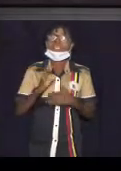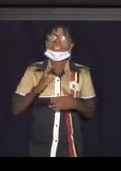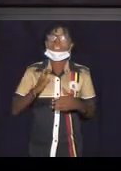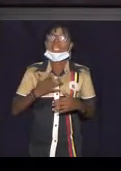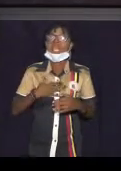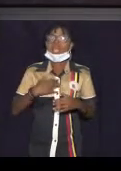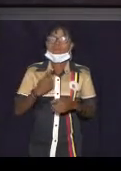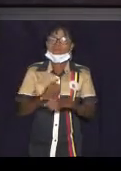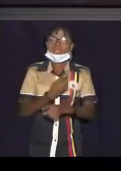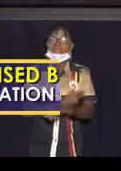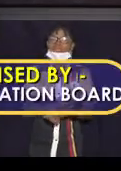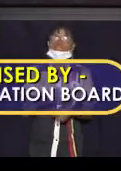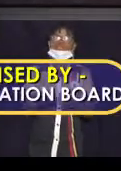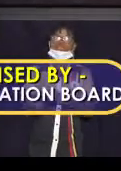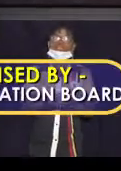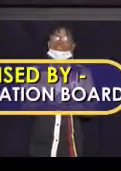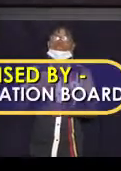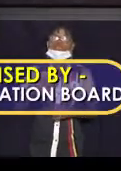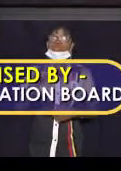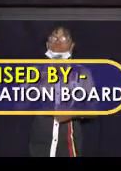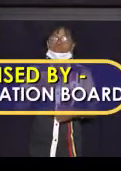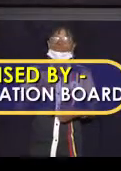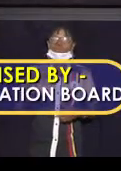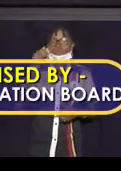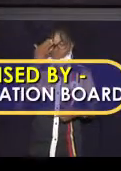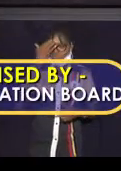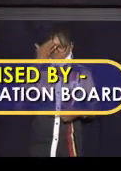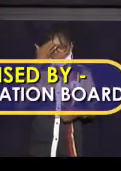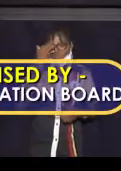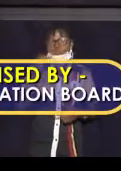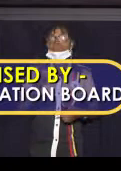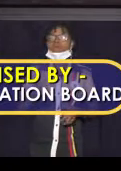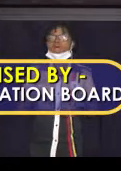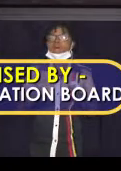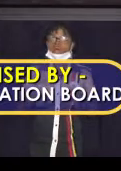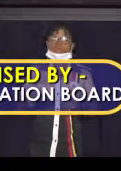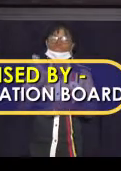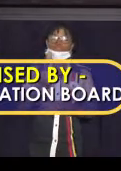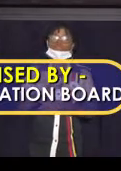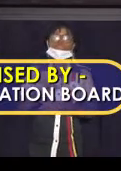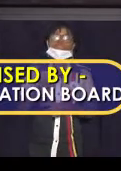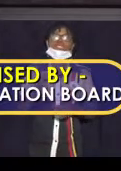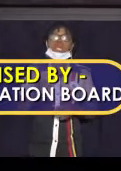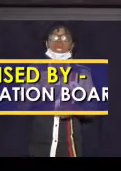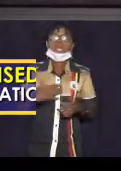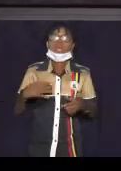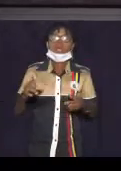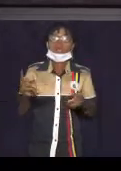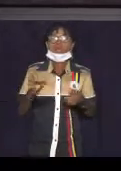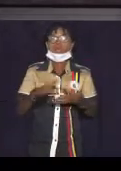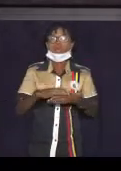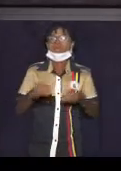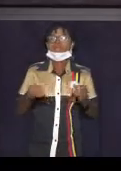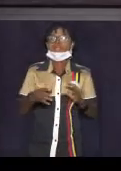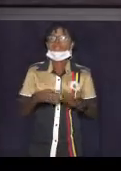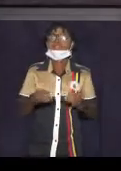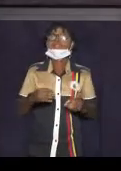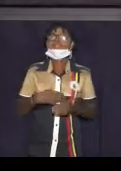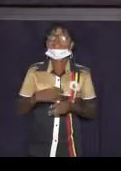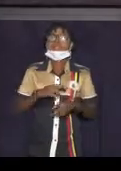learn to identify verb tenses and use verbs correctly in their appropriate